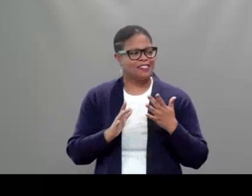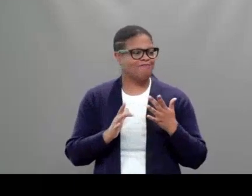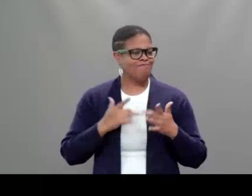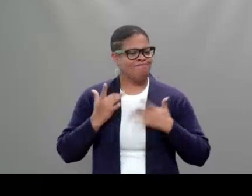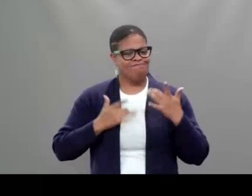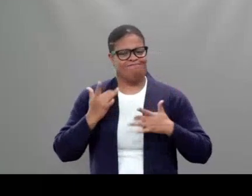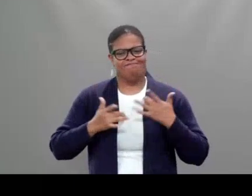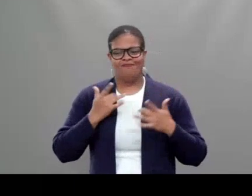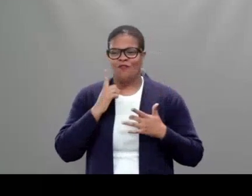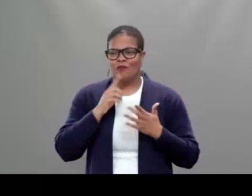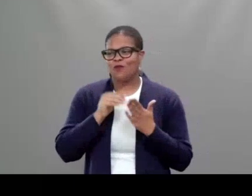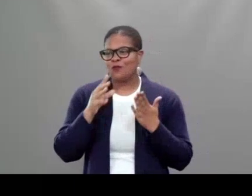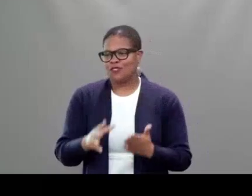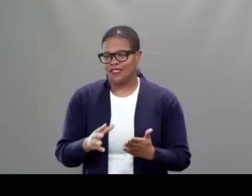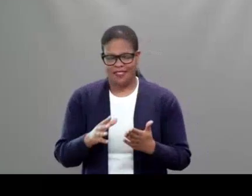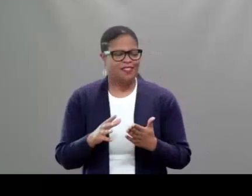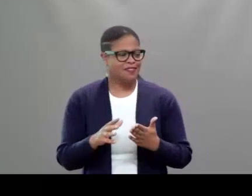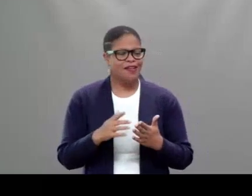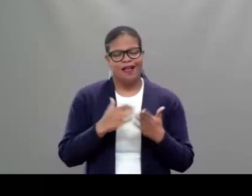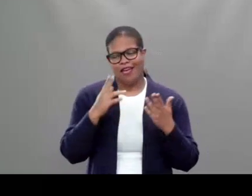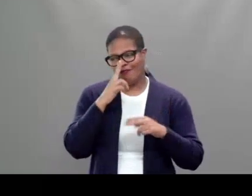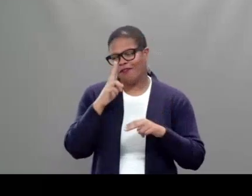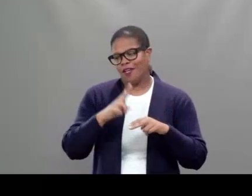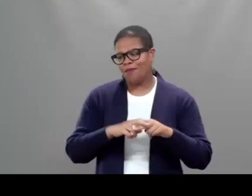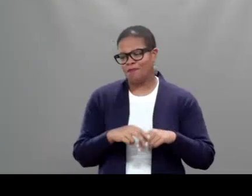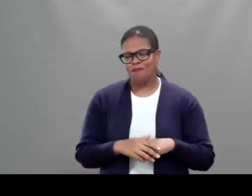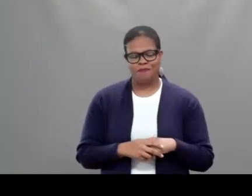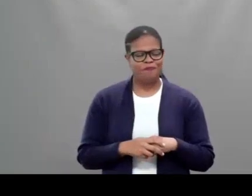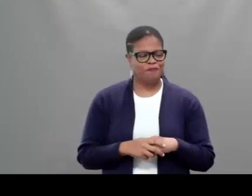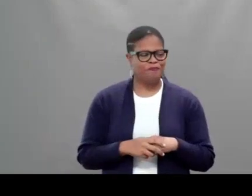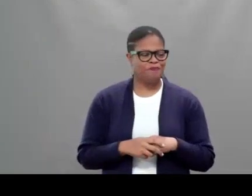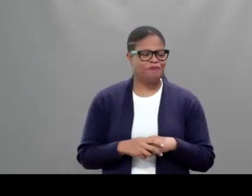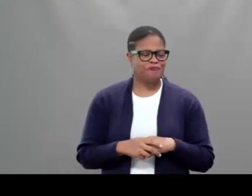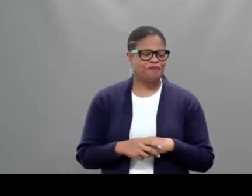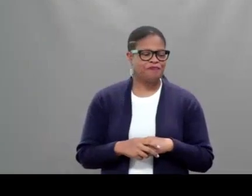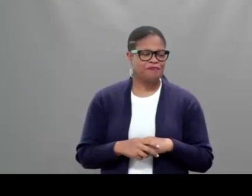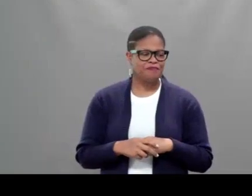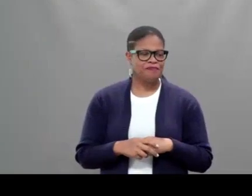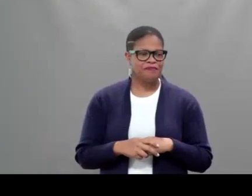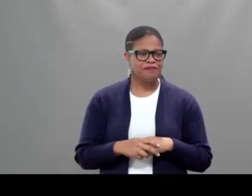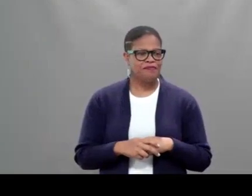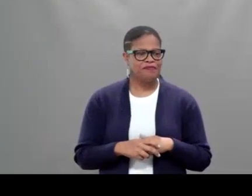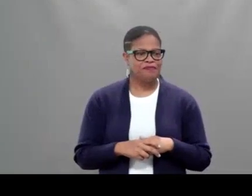for the students to participate and have a lot of fun around the holiday.